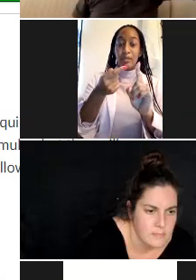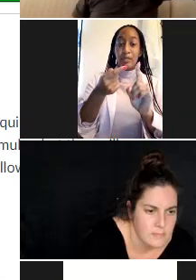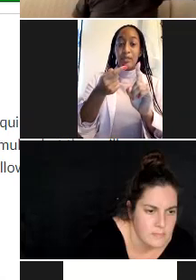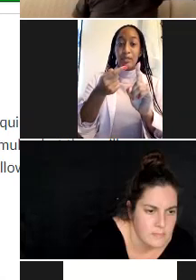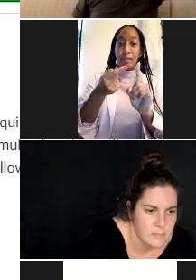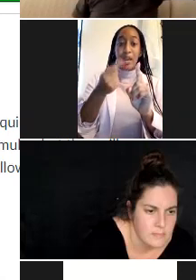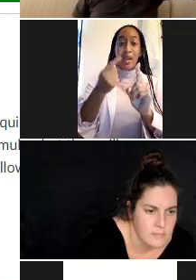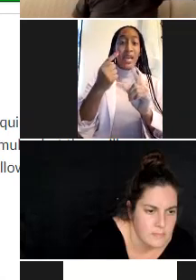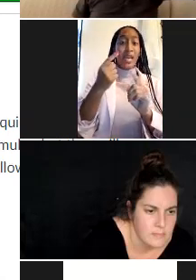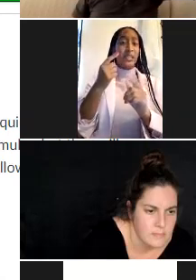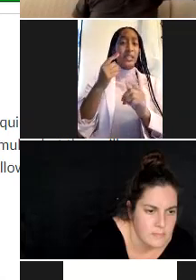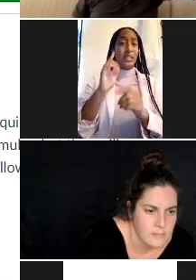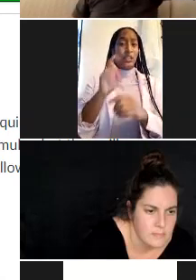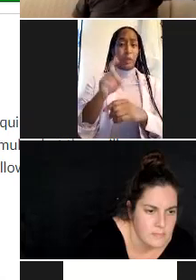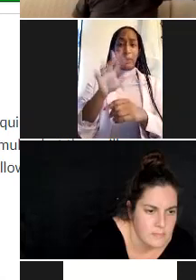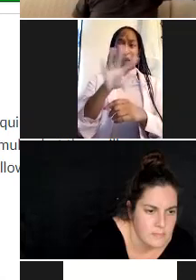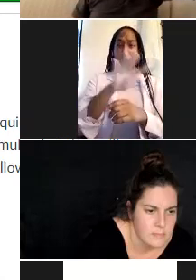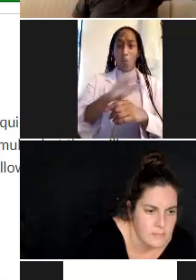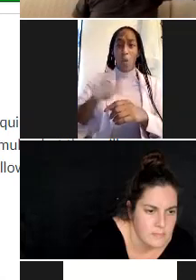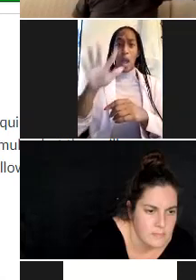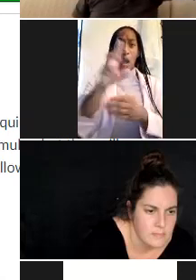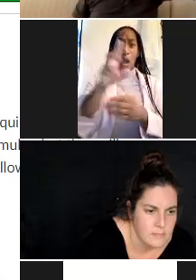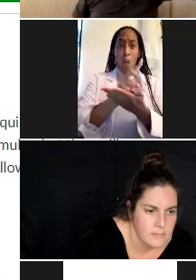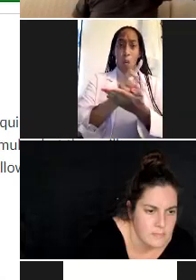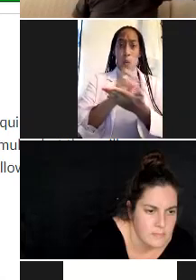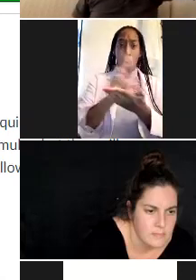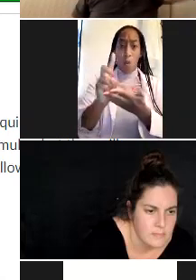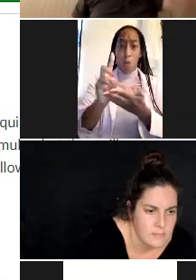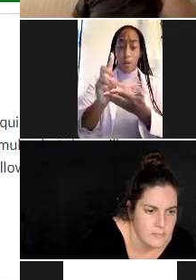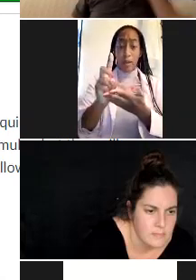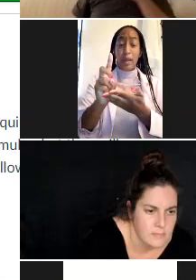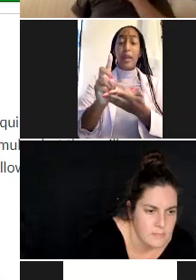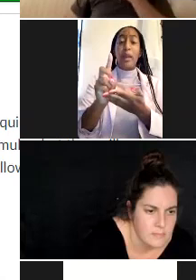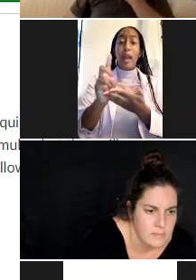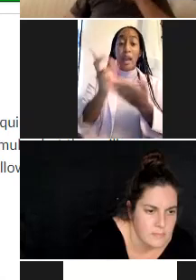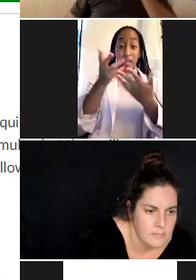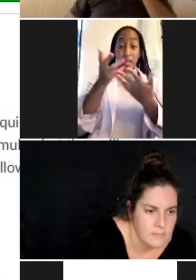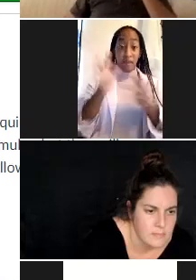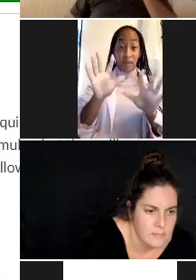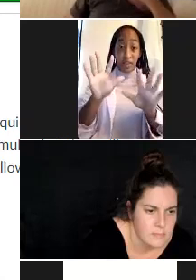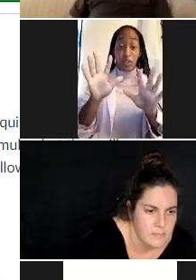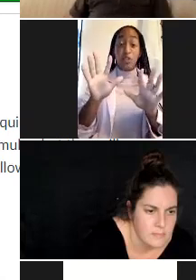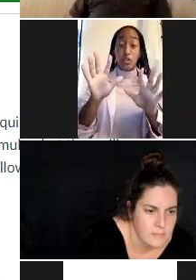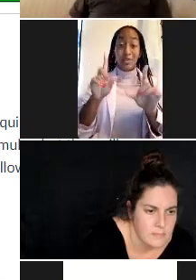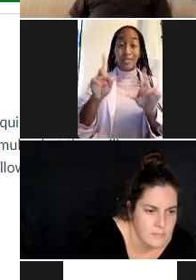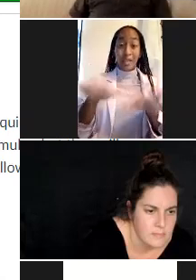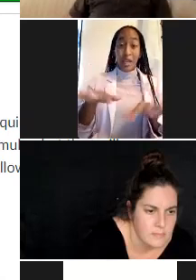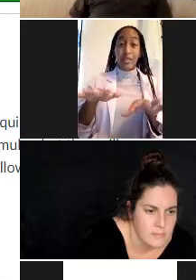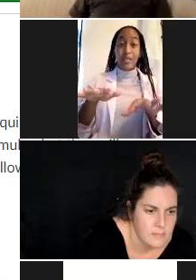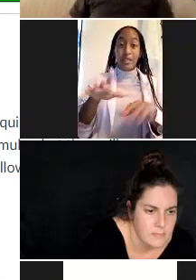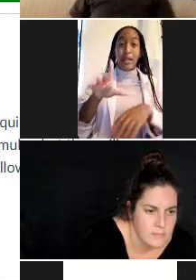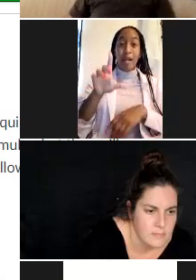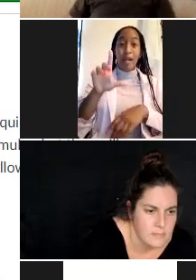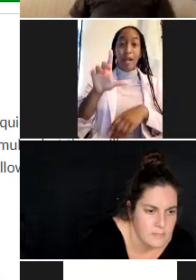1 week after you complete the exam, I will post a score for you.